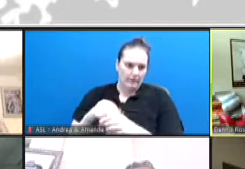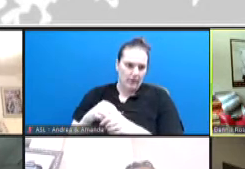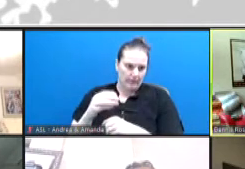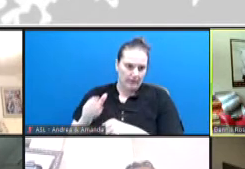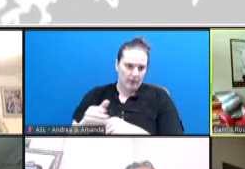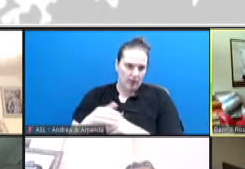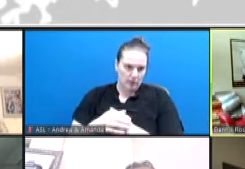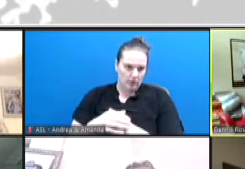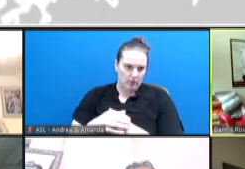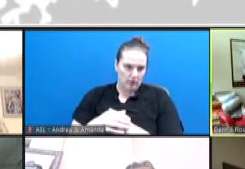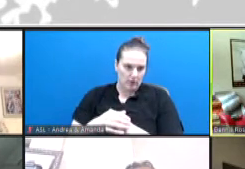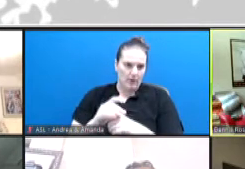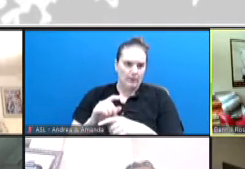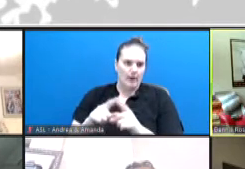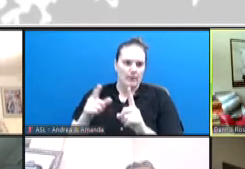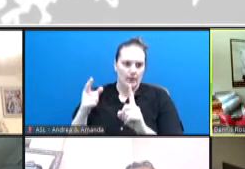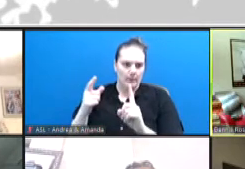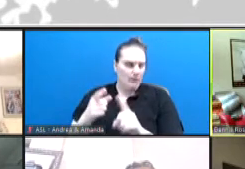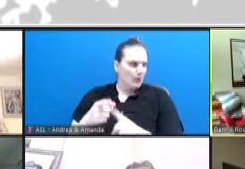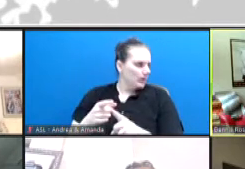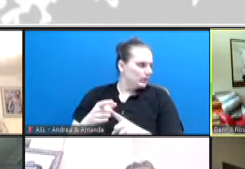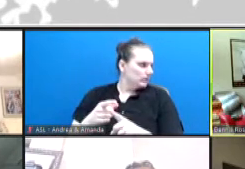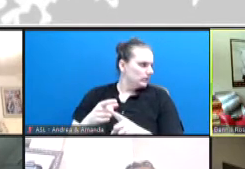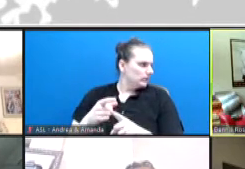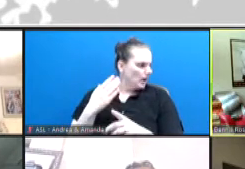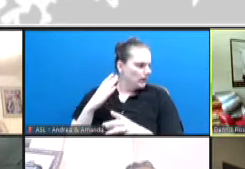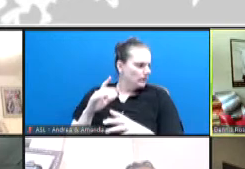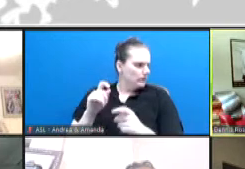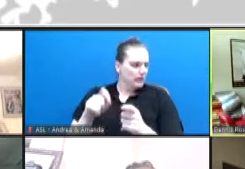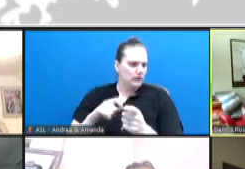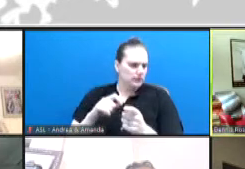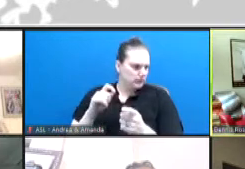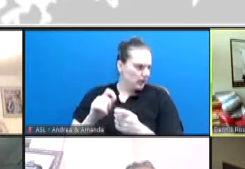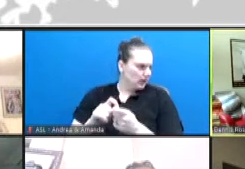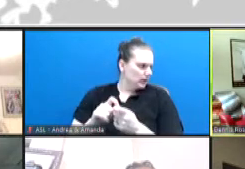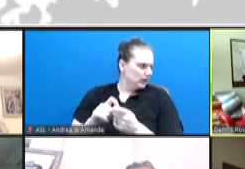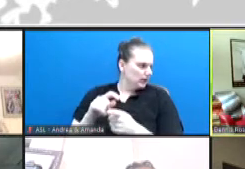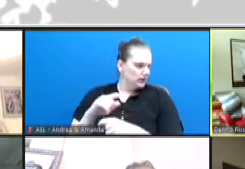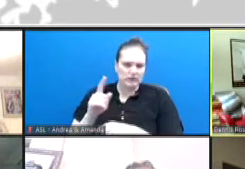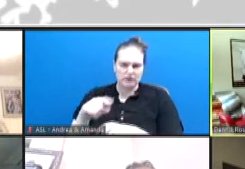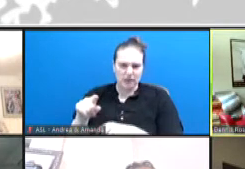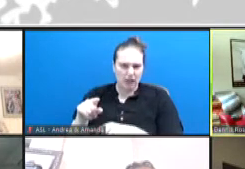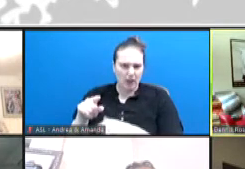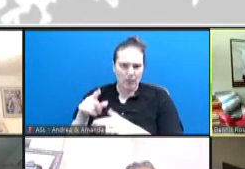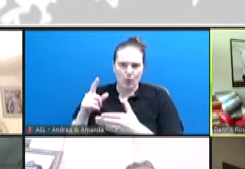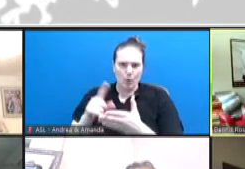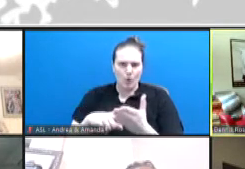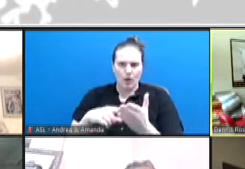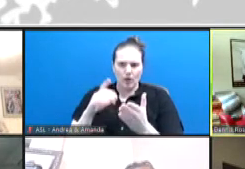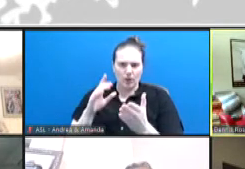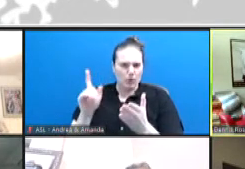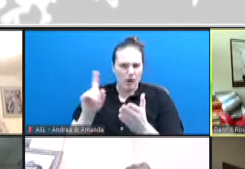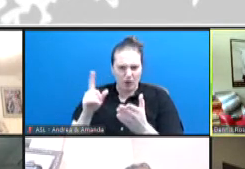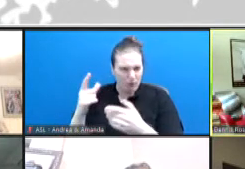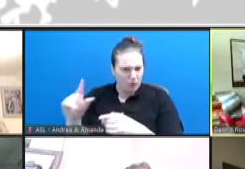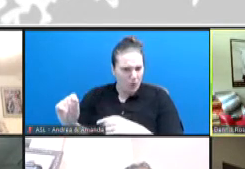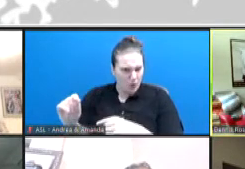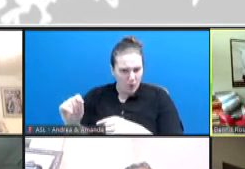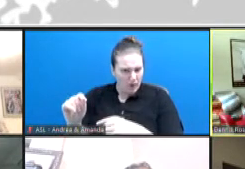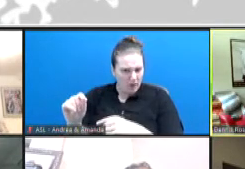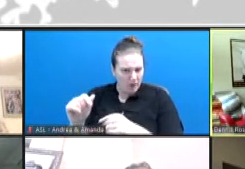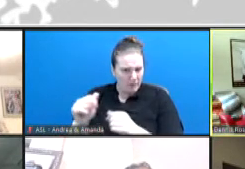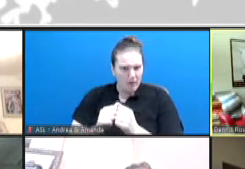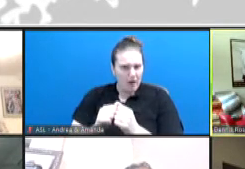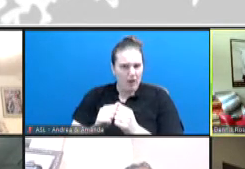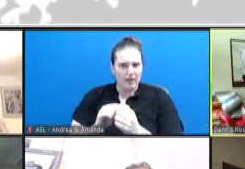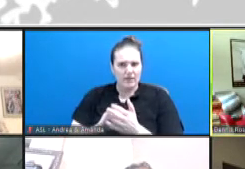However, my point would be, I don't know exactly, Zeynep, where you're going with this, but this